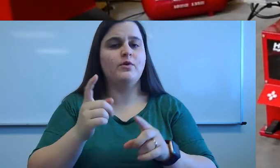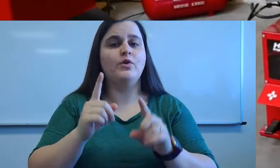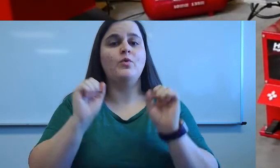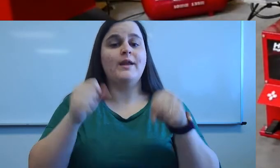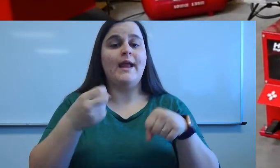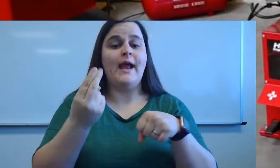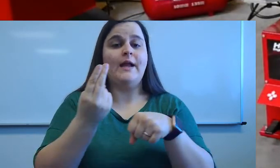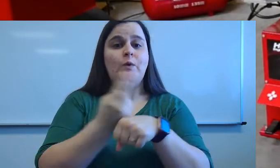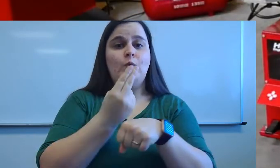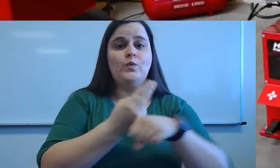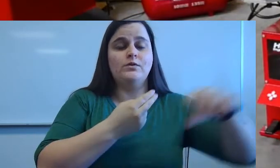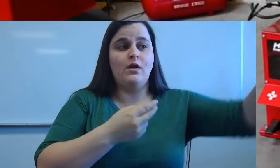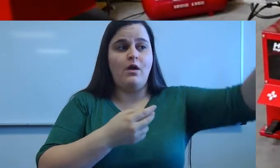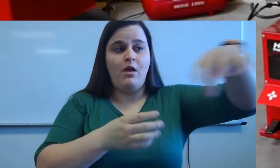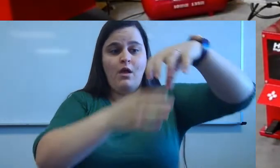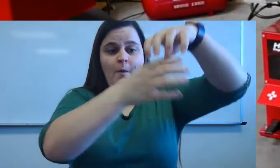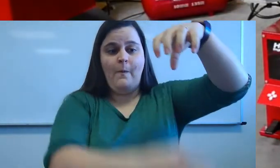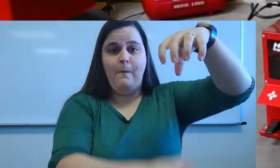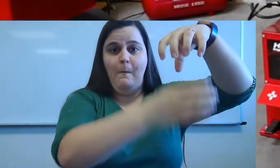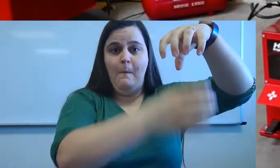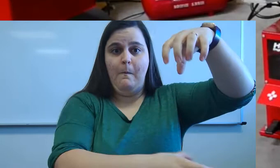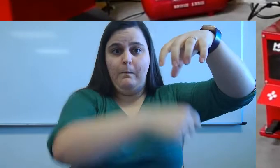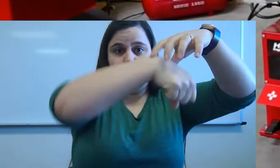take our awesome bead press arm again.